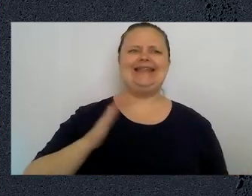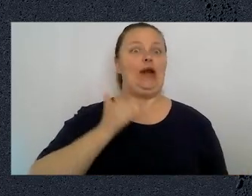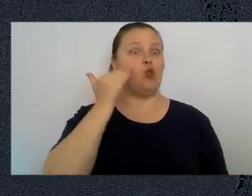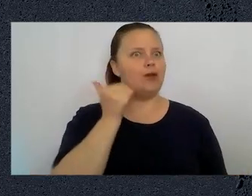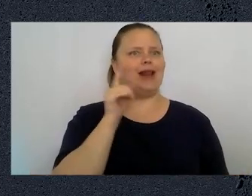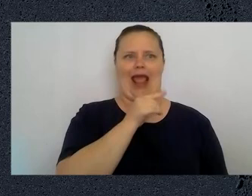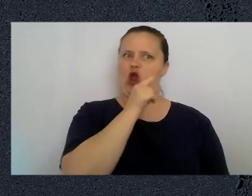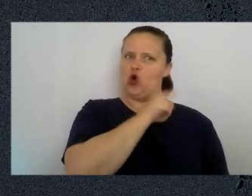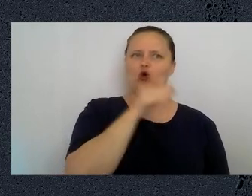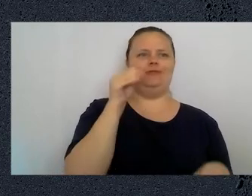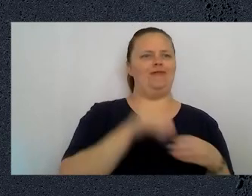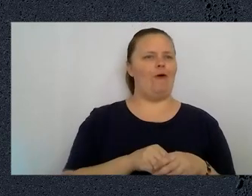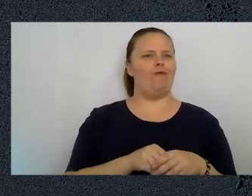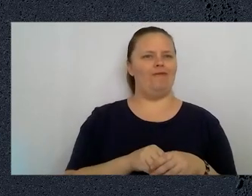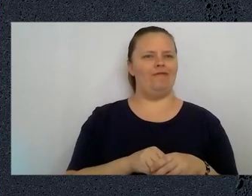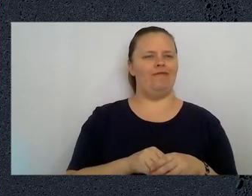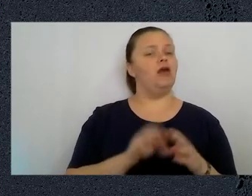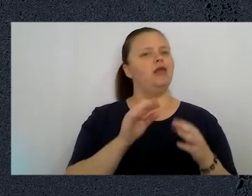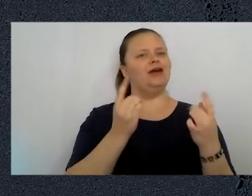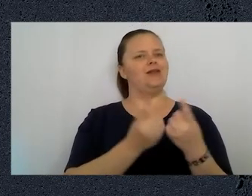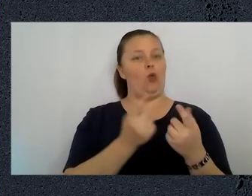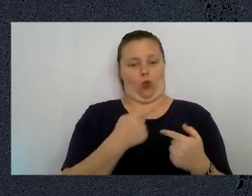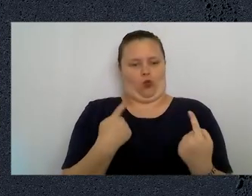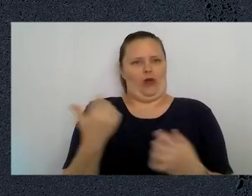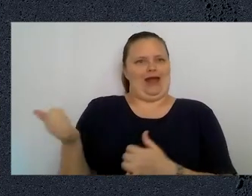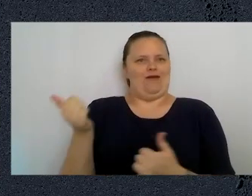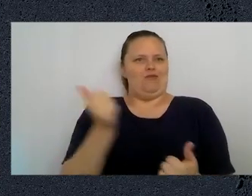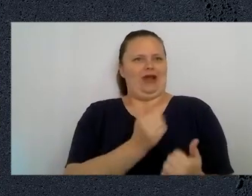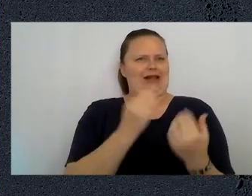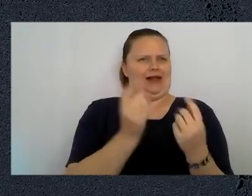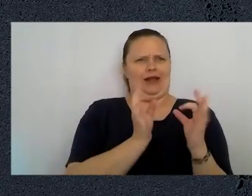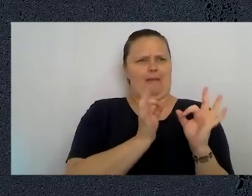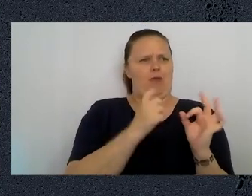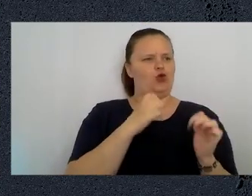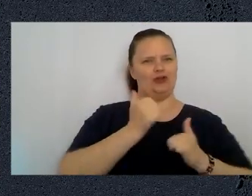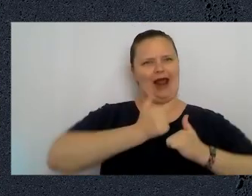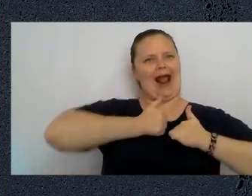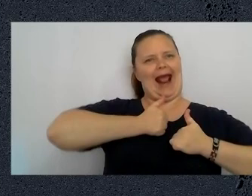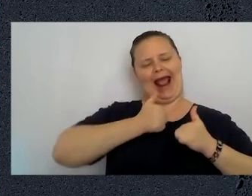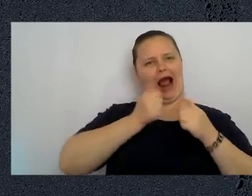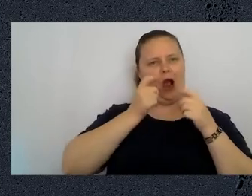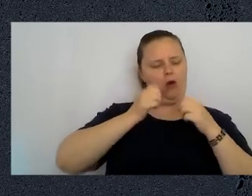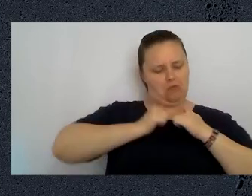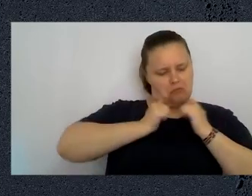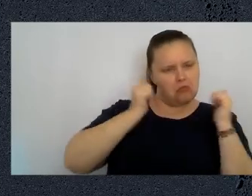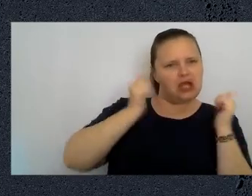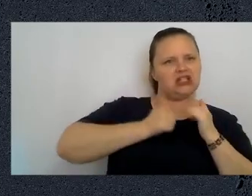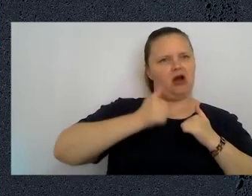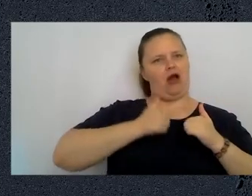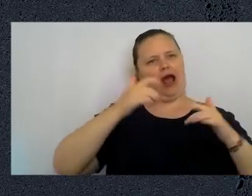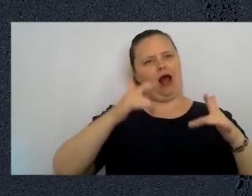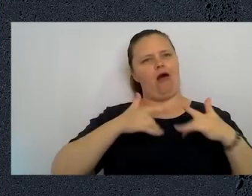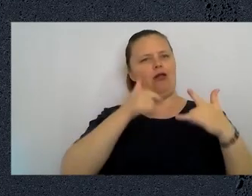it? Is it something that, do we bring something unique by virtue of our life experience and our insights? Absolutely. And to